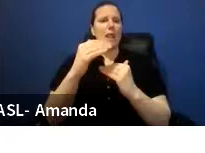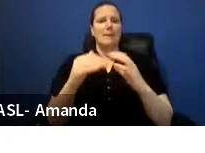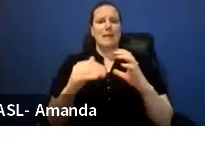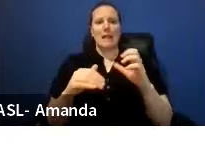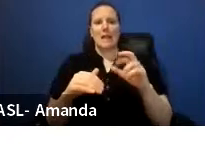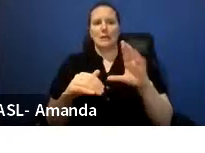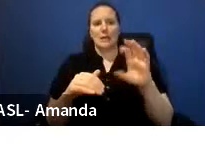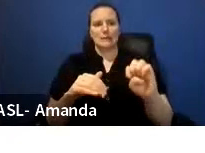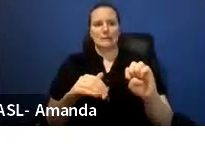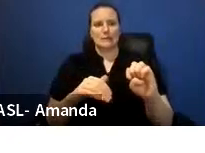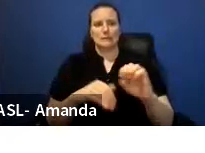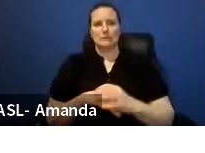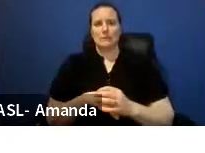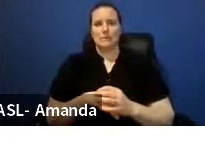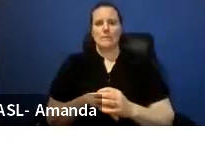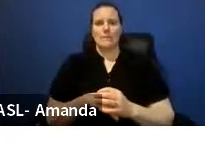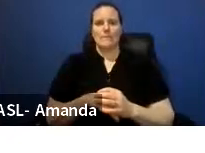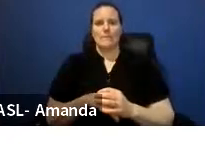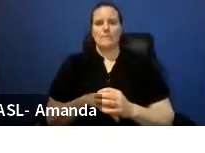this was the